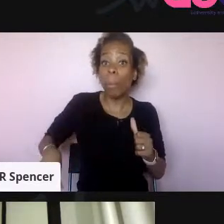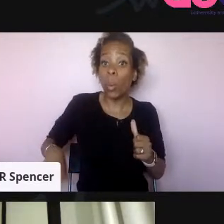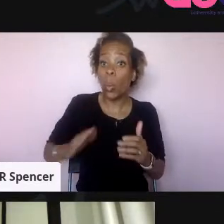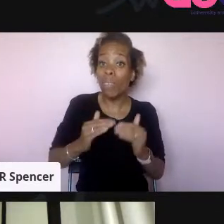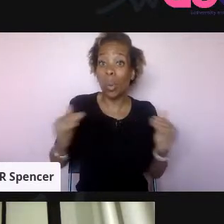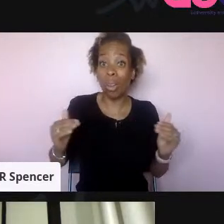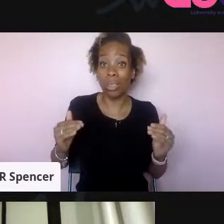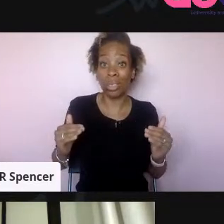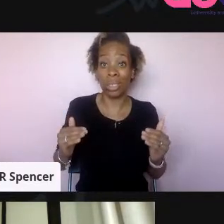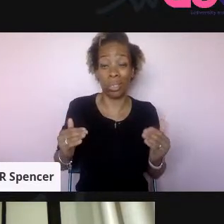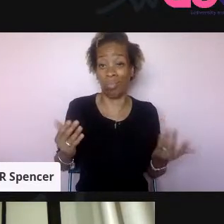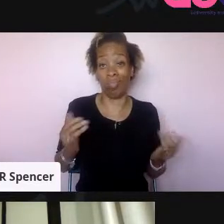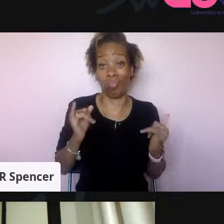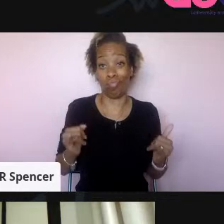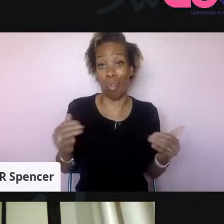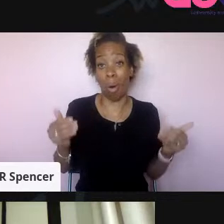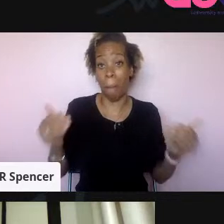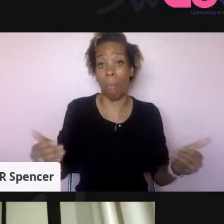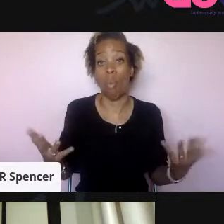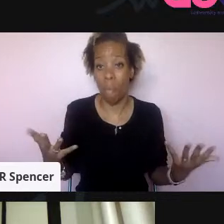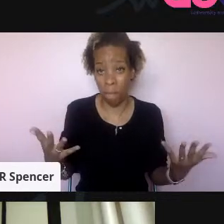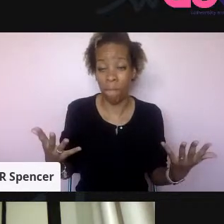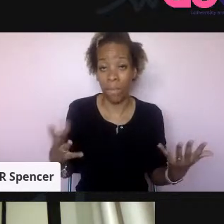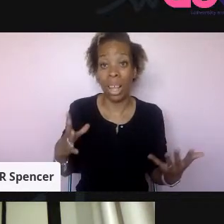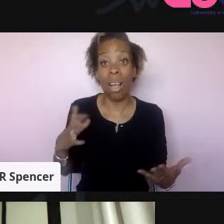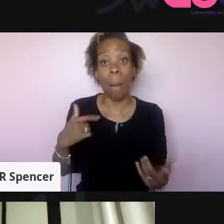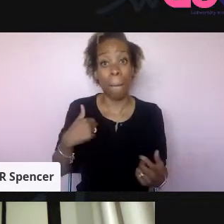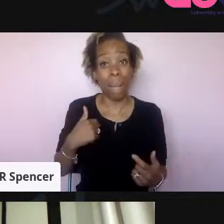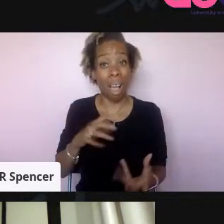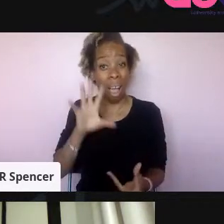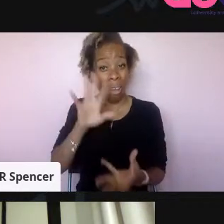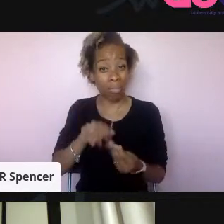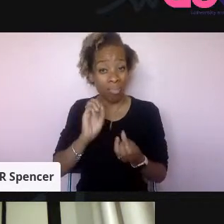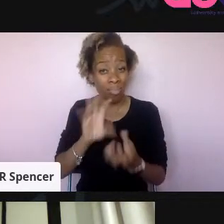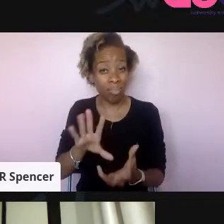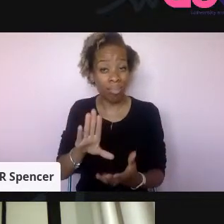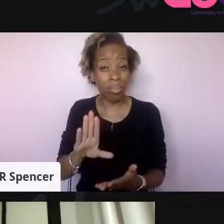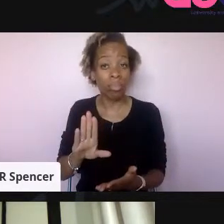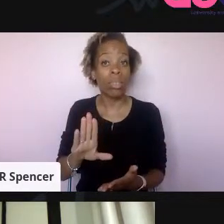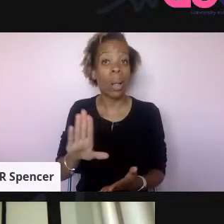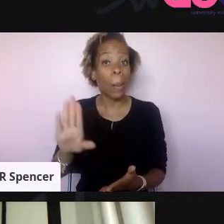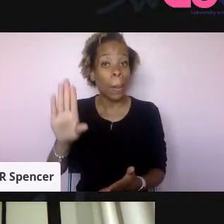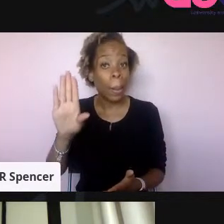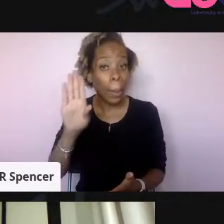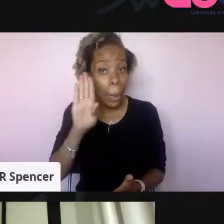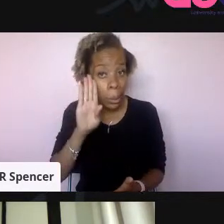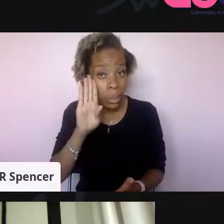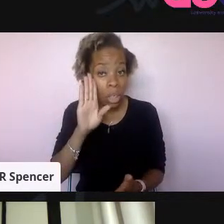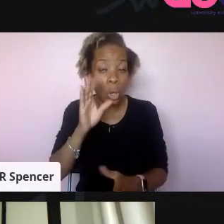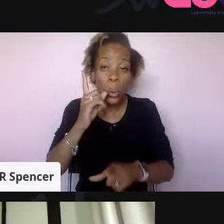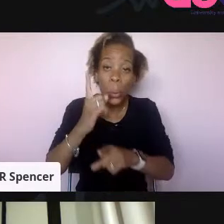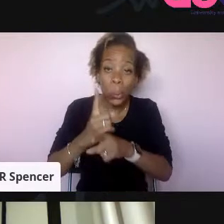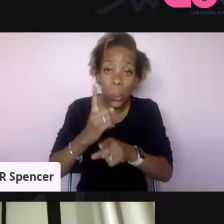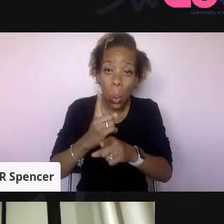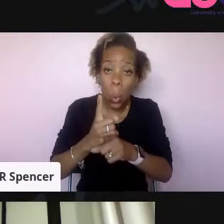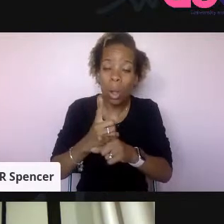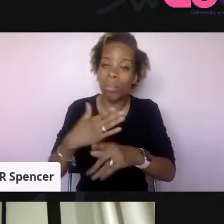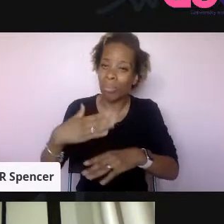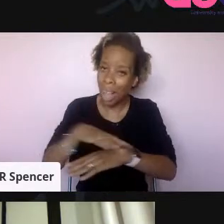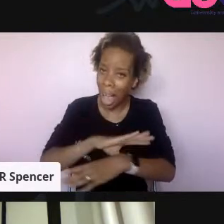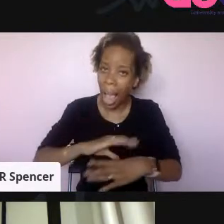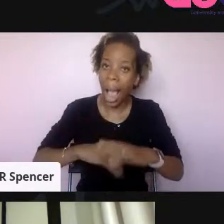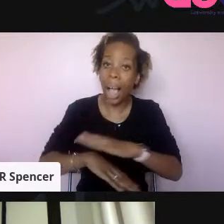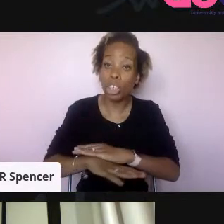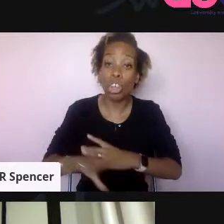in the right place. So I'm ending with listen, talk, and action through an equality lens. I think that's what we stand